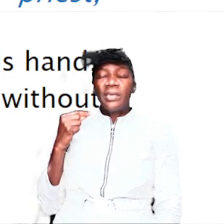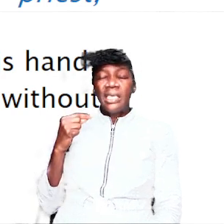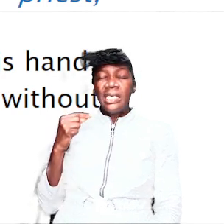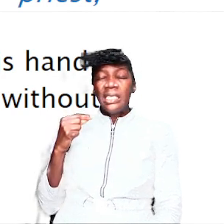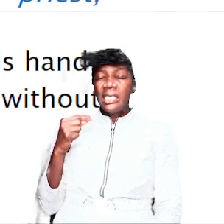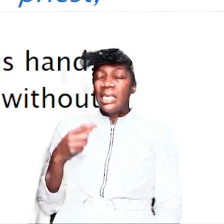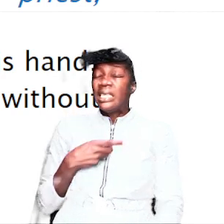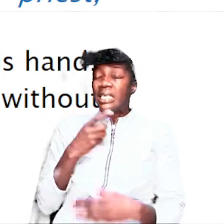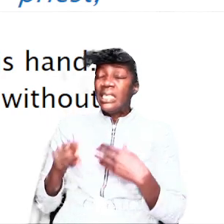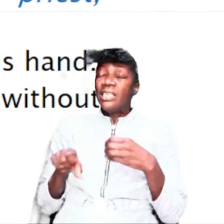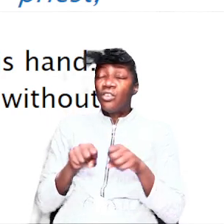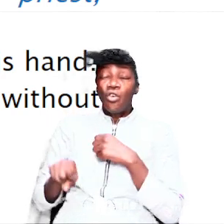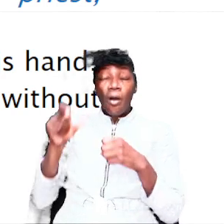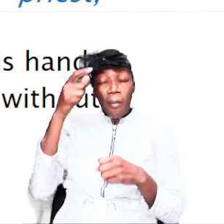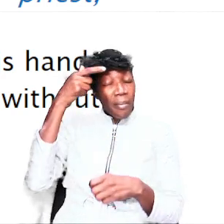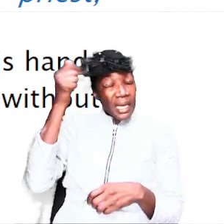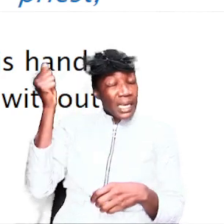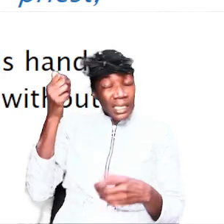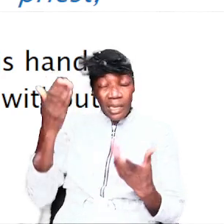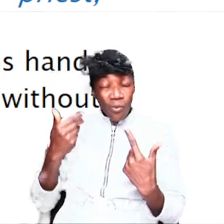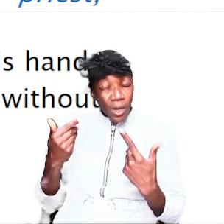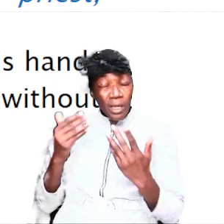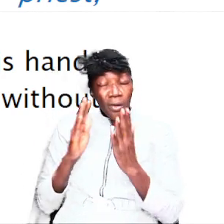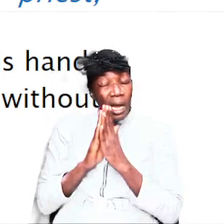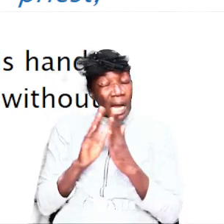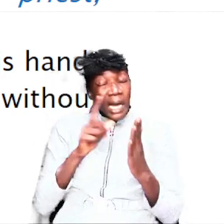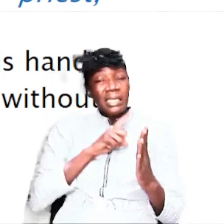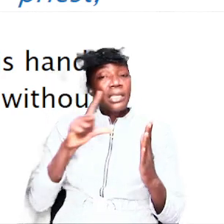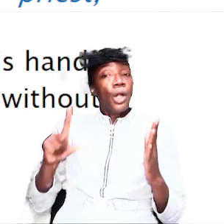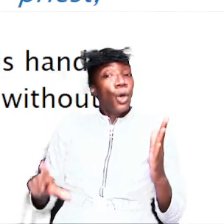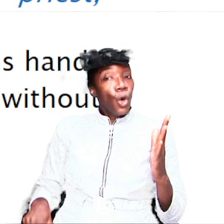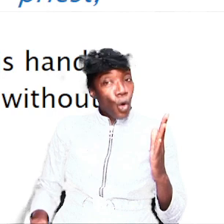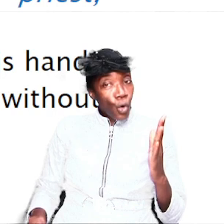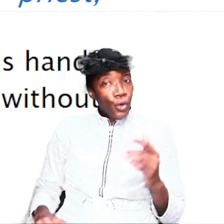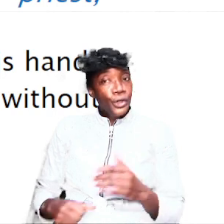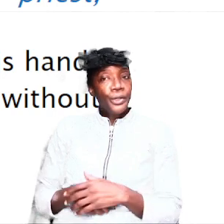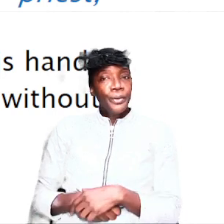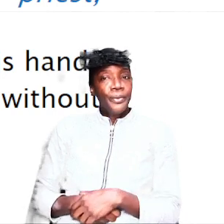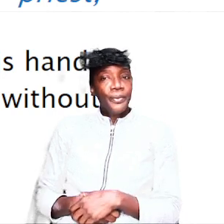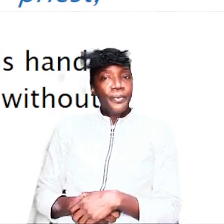so because he wanted to inquire of the Lord.